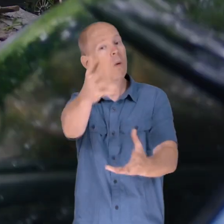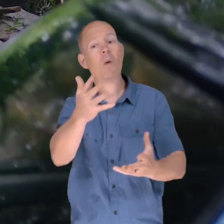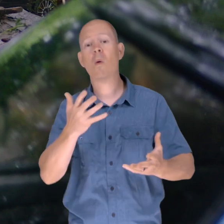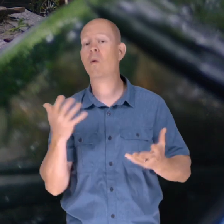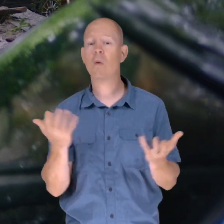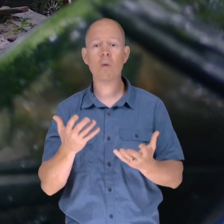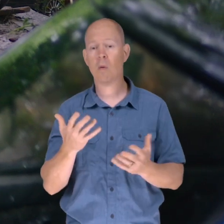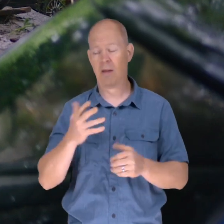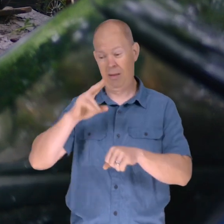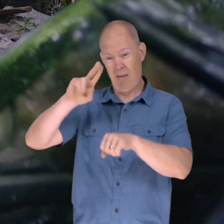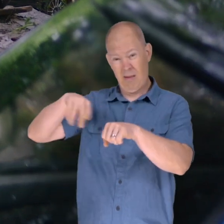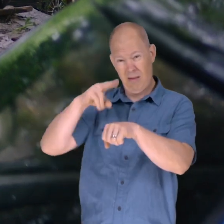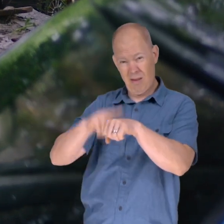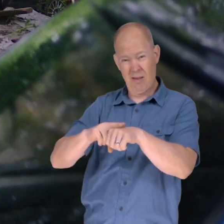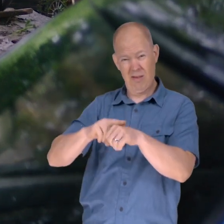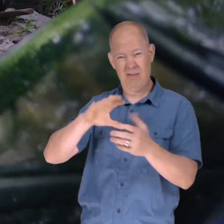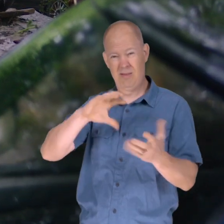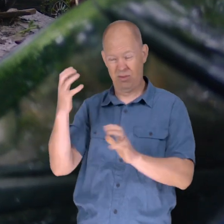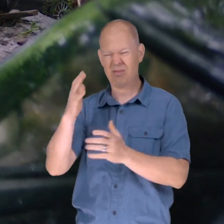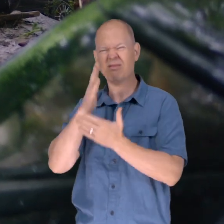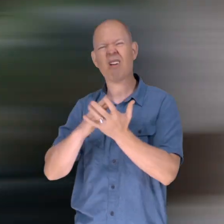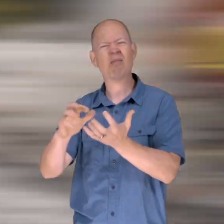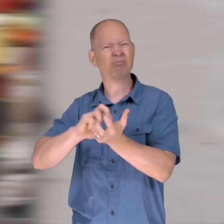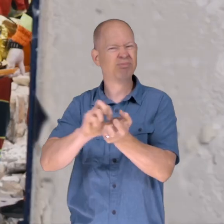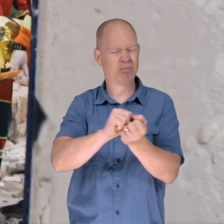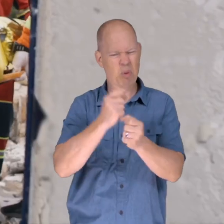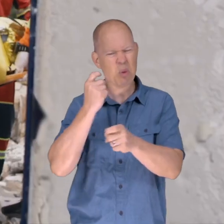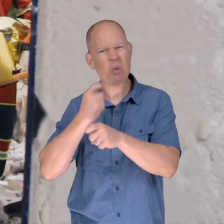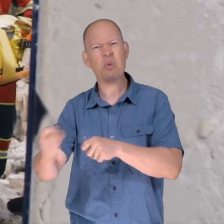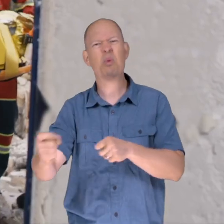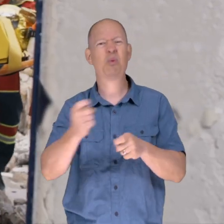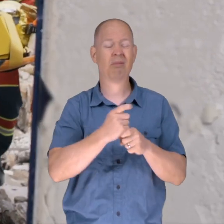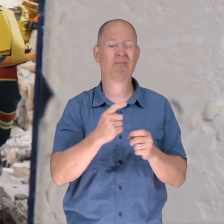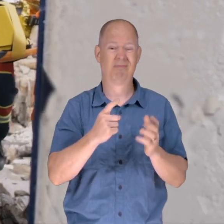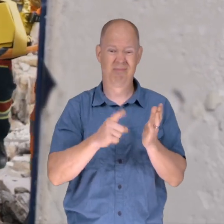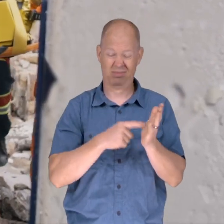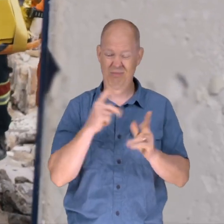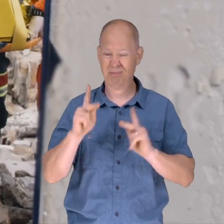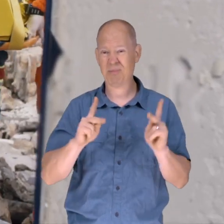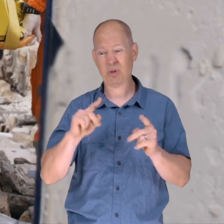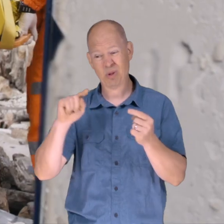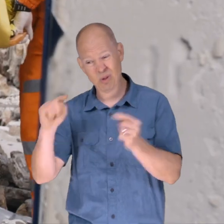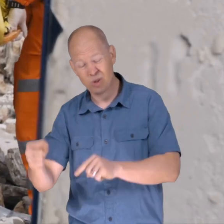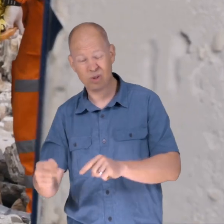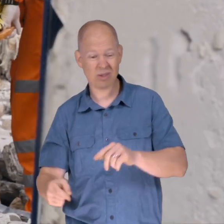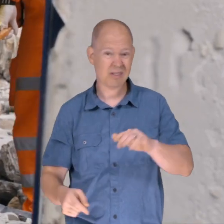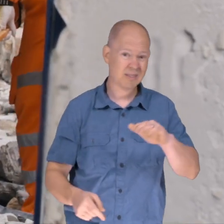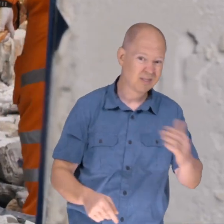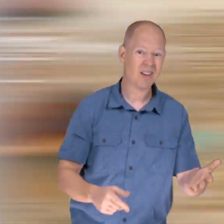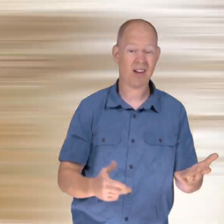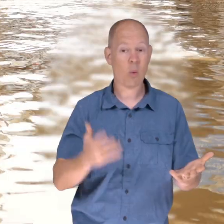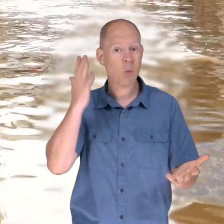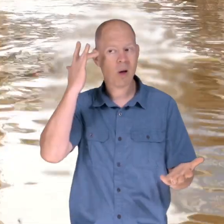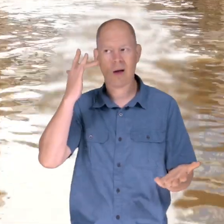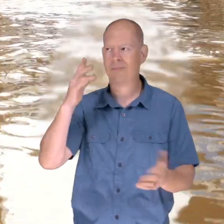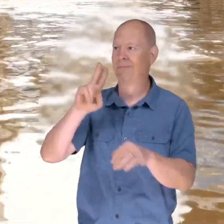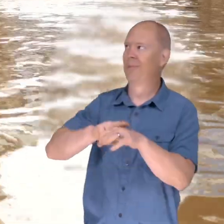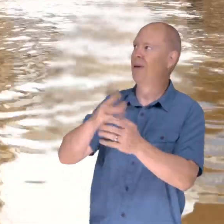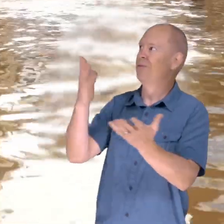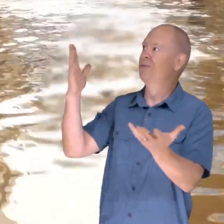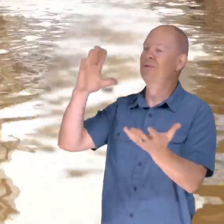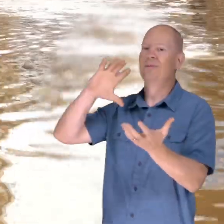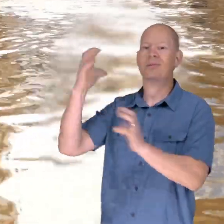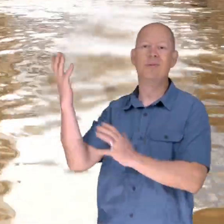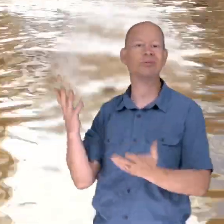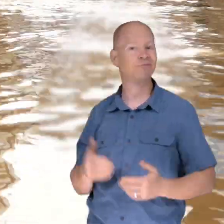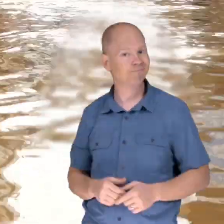cause at least some damage and destruction. Sometimes, people can be hurt or even die due to the effects of